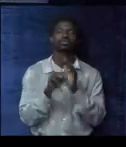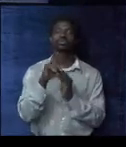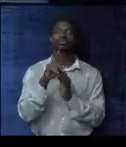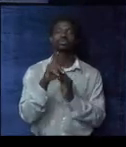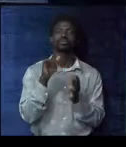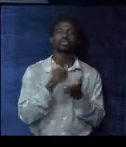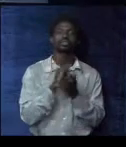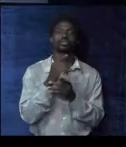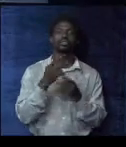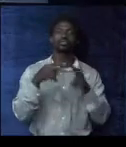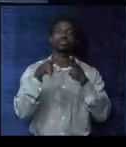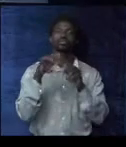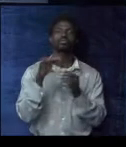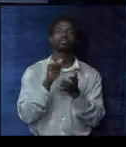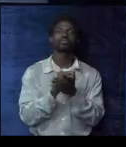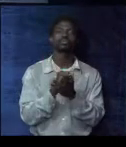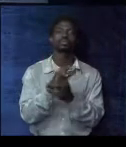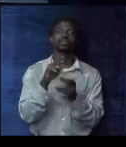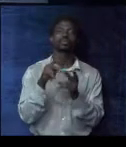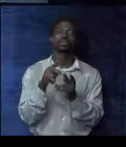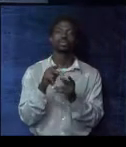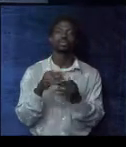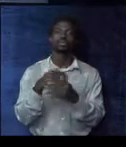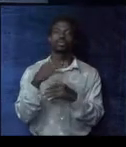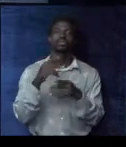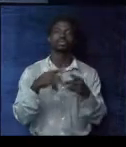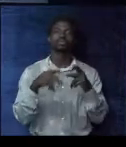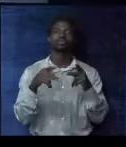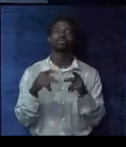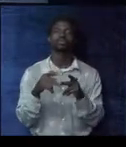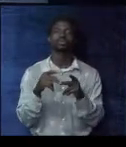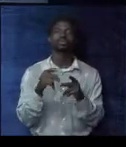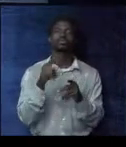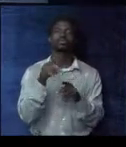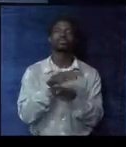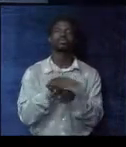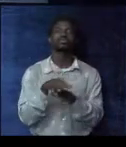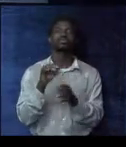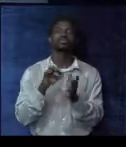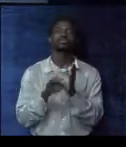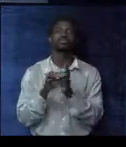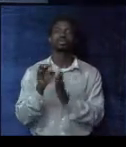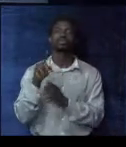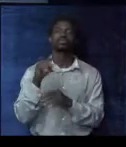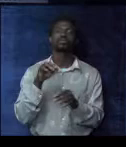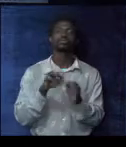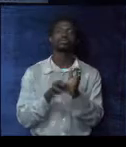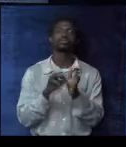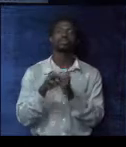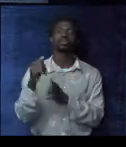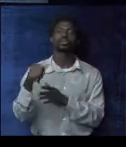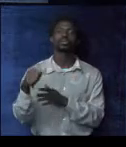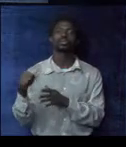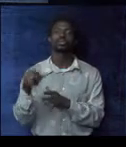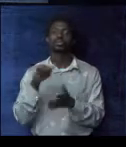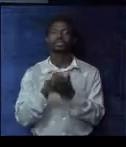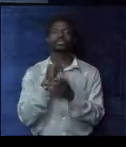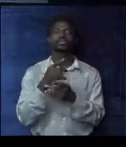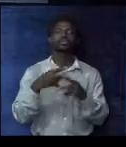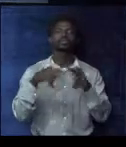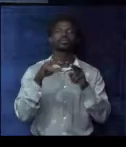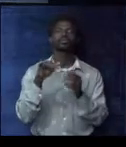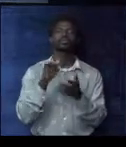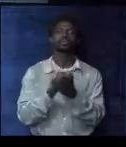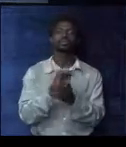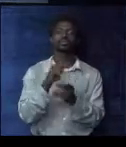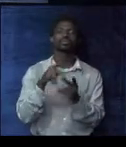you are counting 1, so that's the value of that place. Then the next place, you're no longer counting 1, so you're counting in 10, 10, 10. So that's the value of that place.